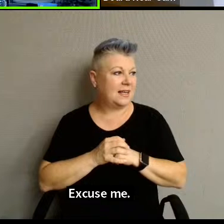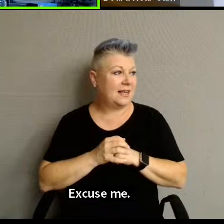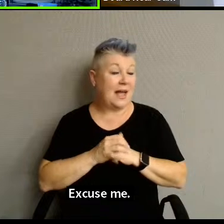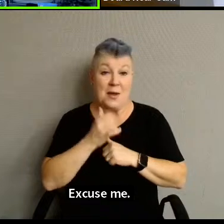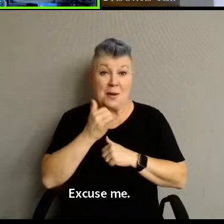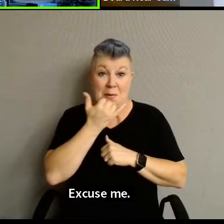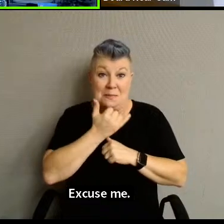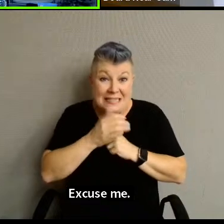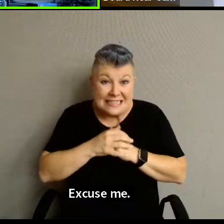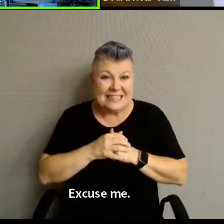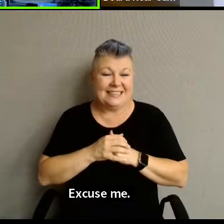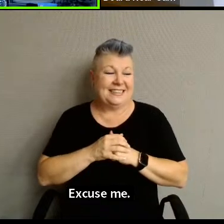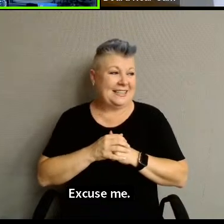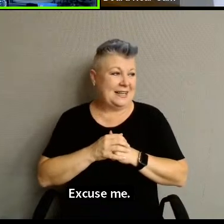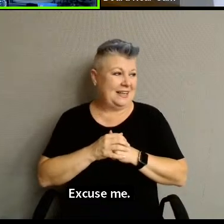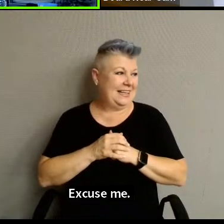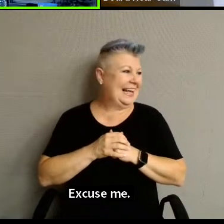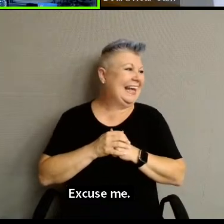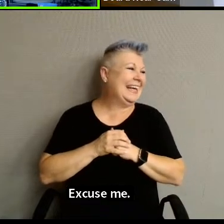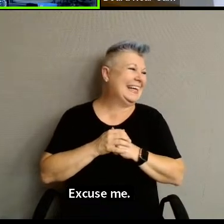Whoops.